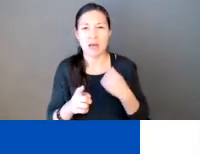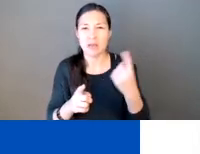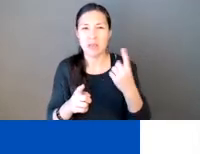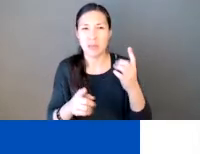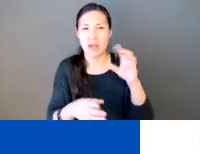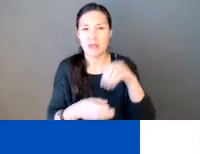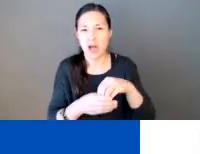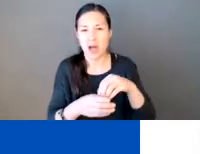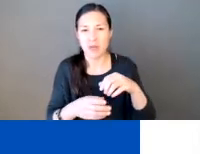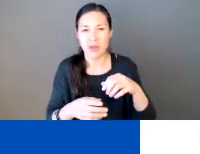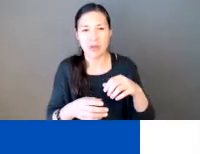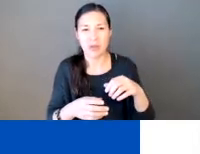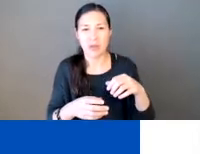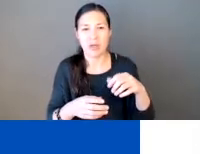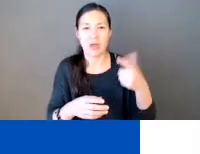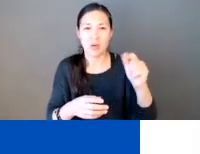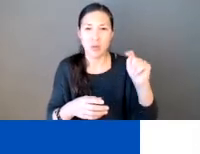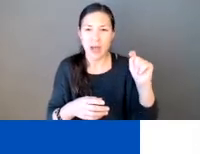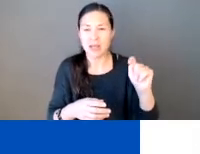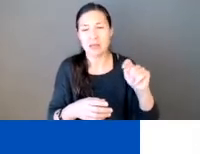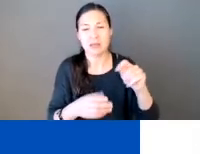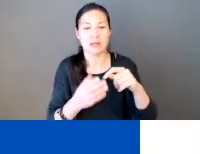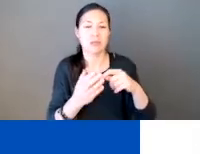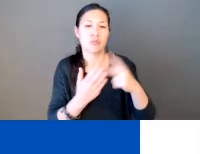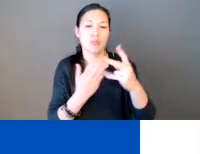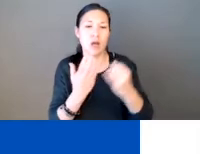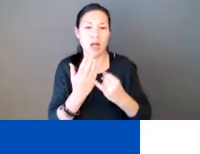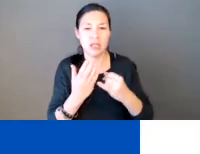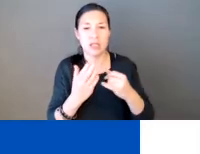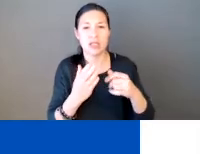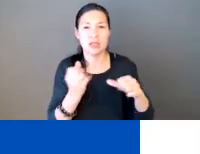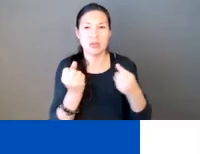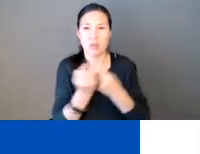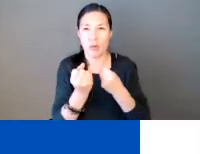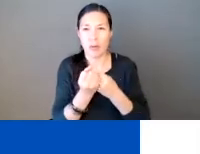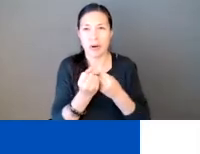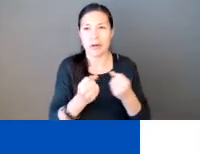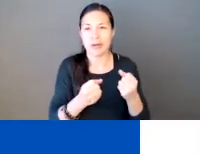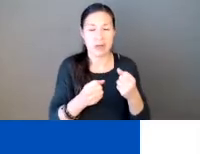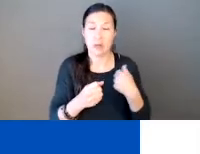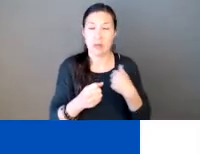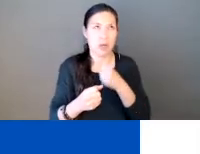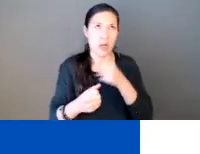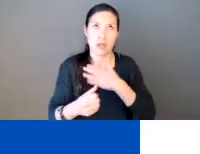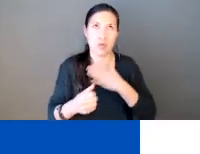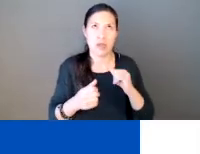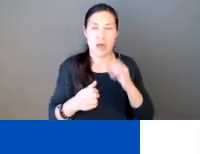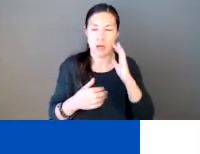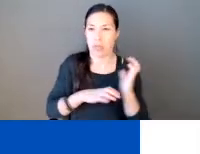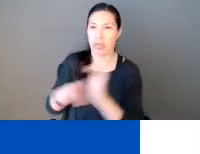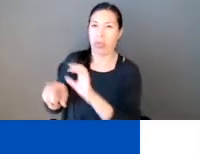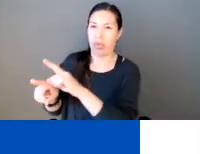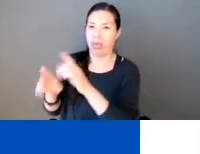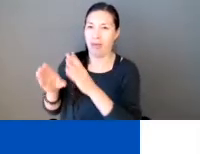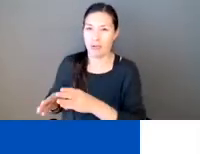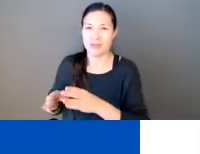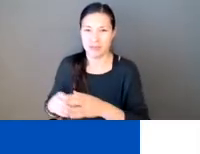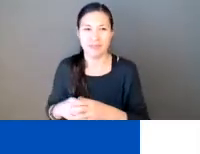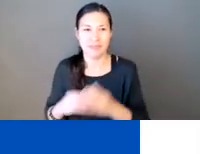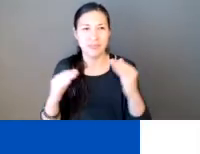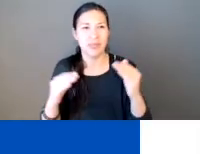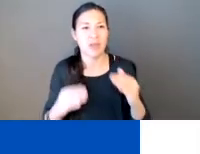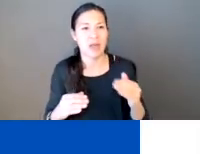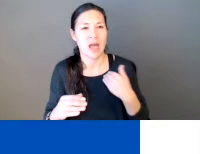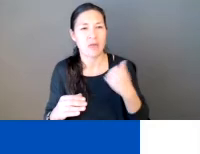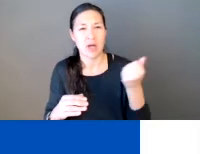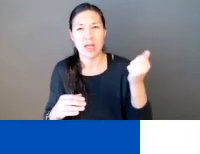grants. None of us like writing grants or dealing with grants, so we kind of dump them on her. We have currently 19 protective services programs.